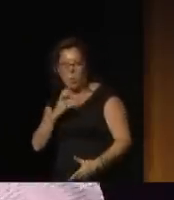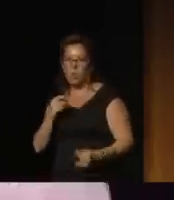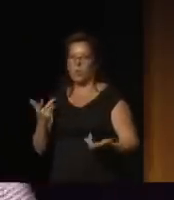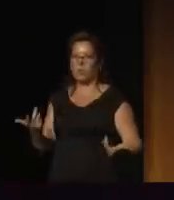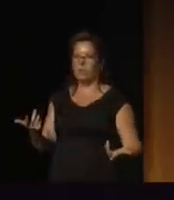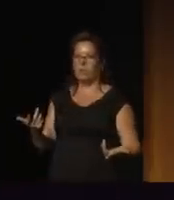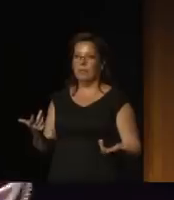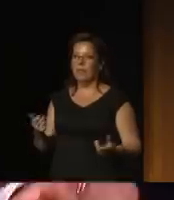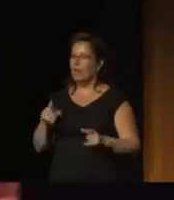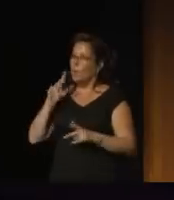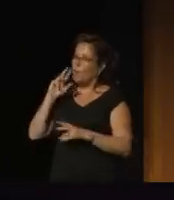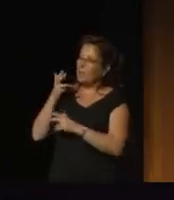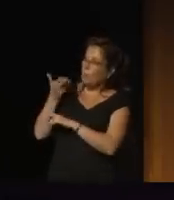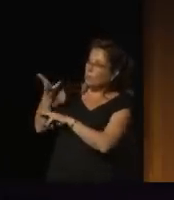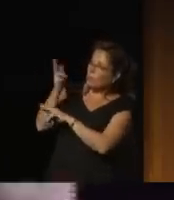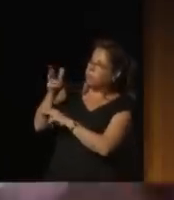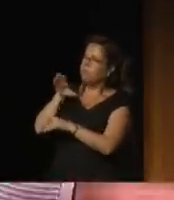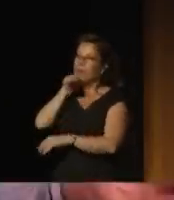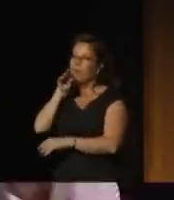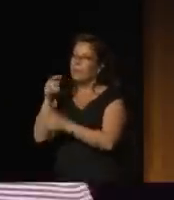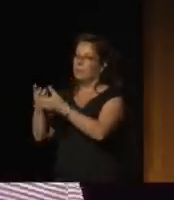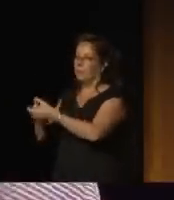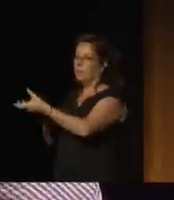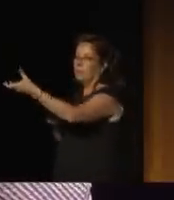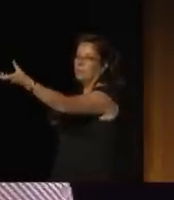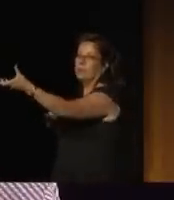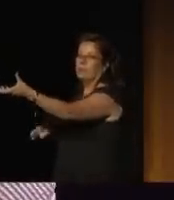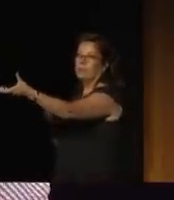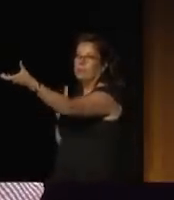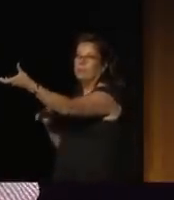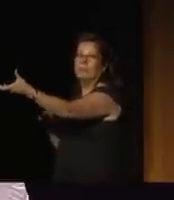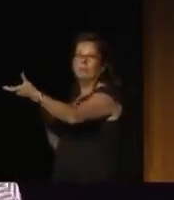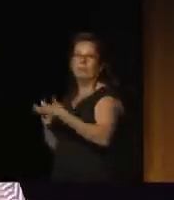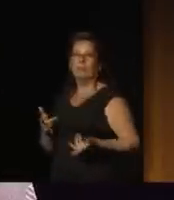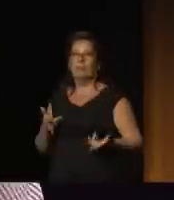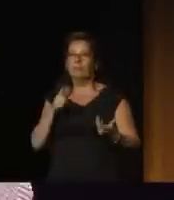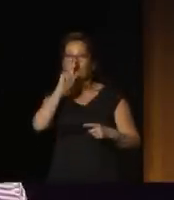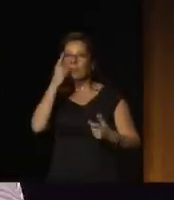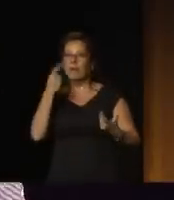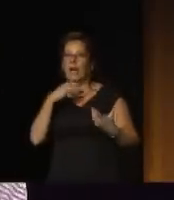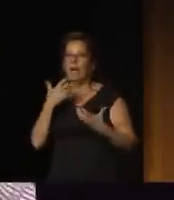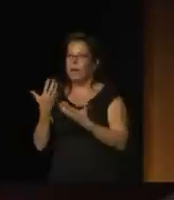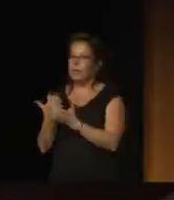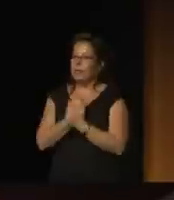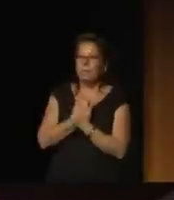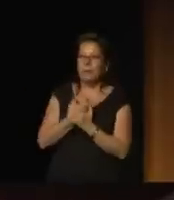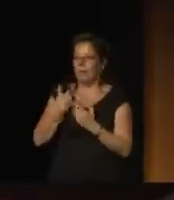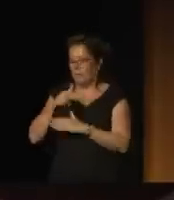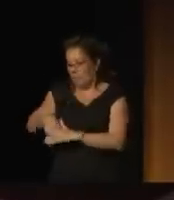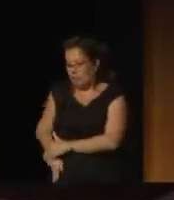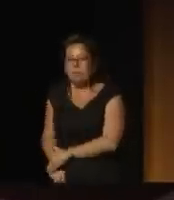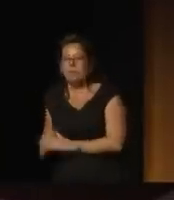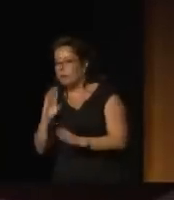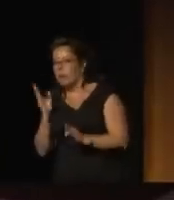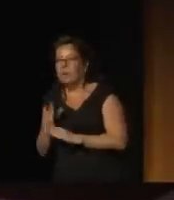can't put in your pocket and get onto the subway with because people would see it. So, you know, I've shot a handgun in my life, and there is, the second you